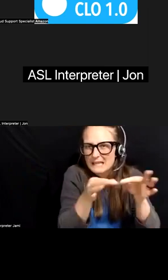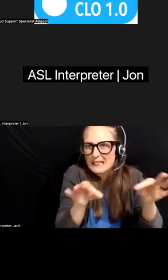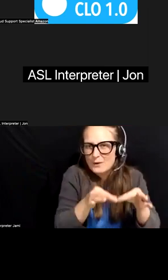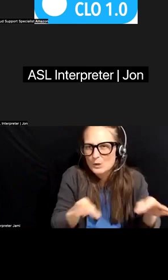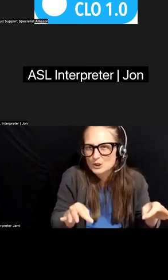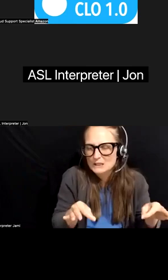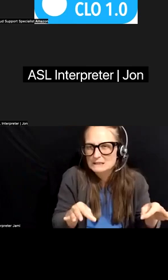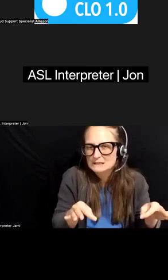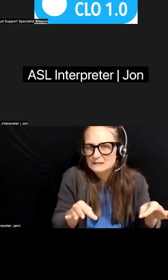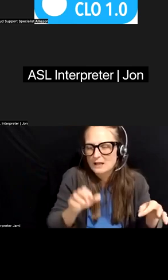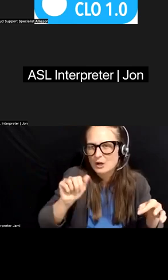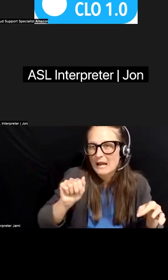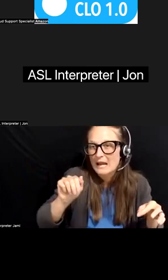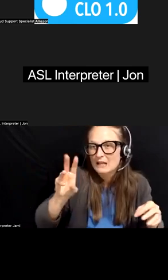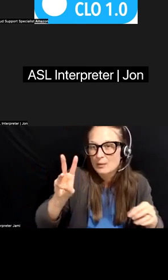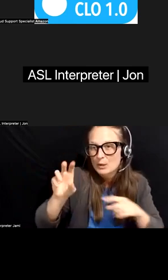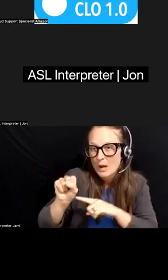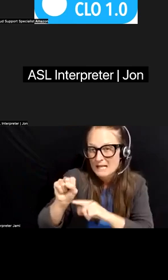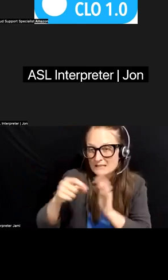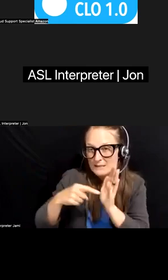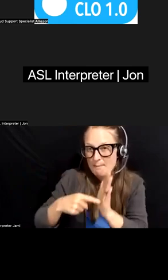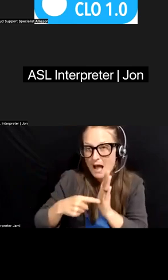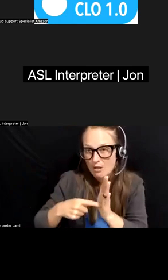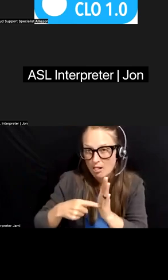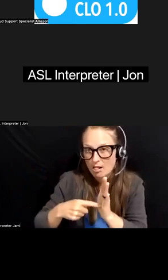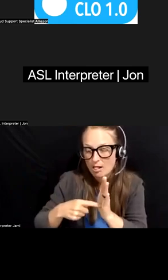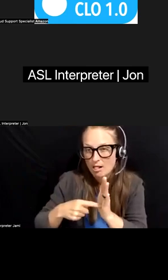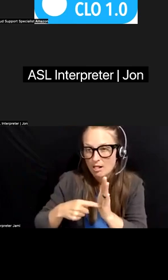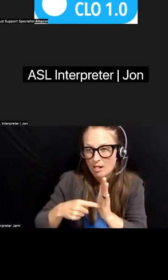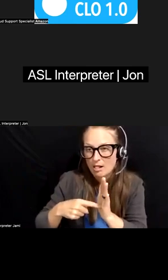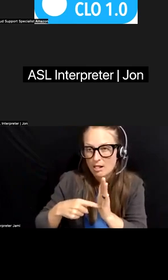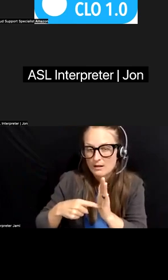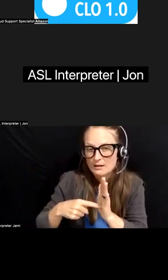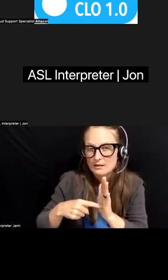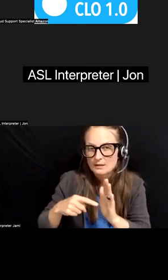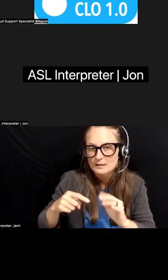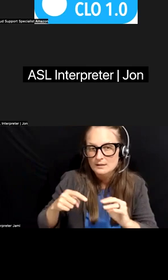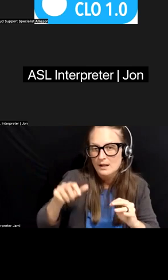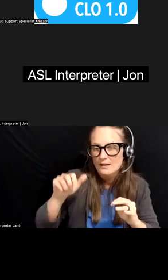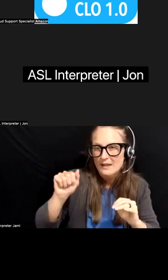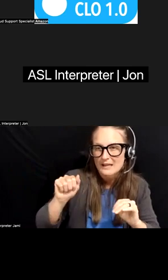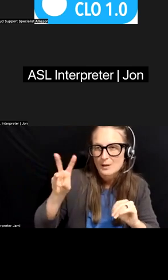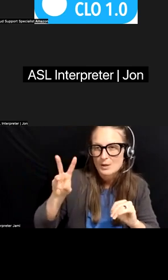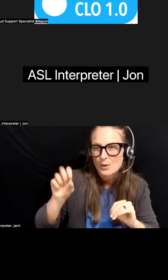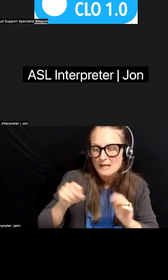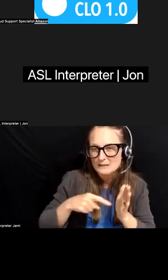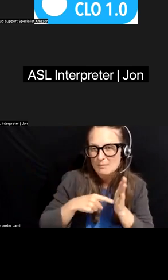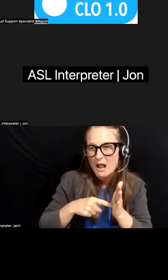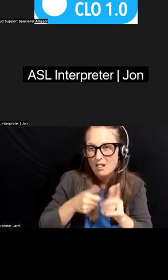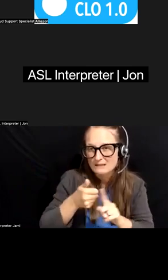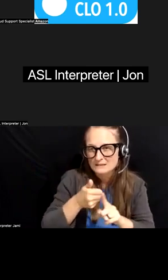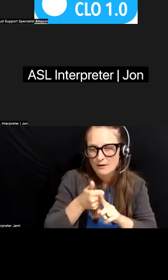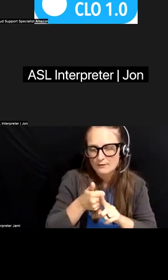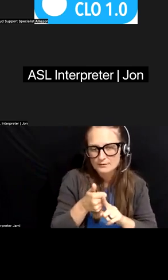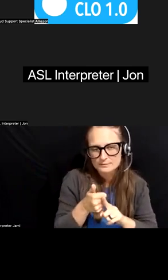the AWS model, right? Under the AWS model itself, you'll see